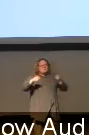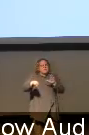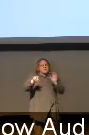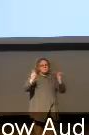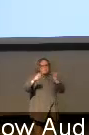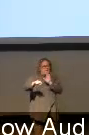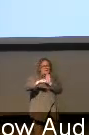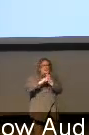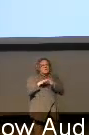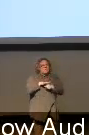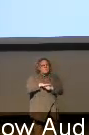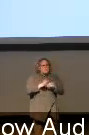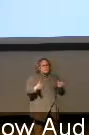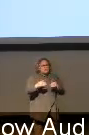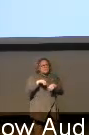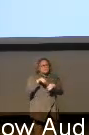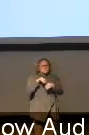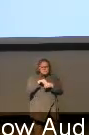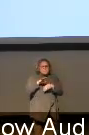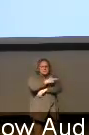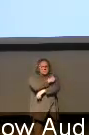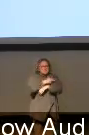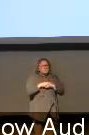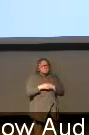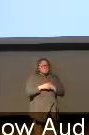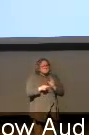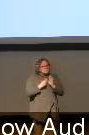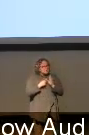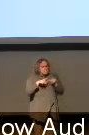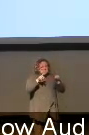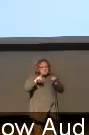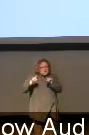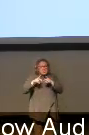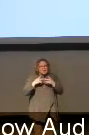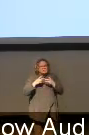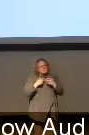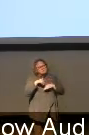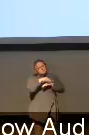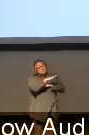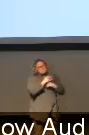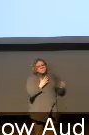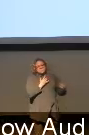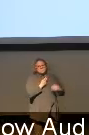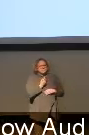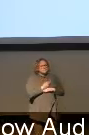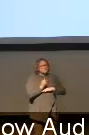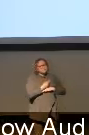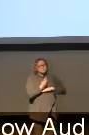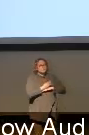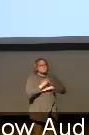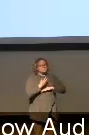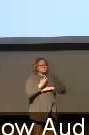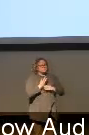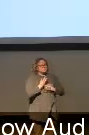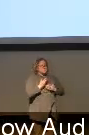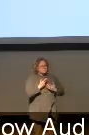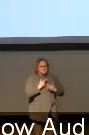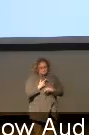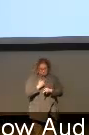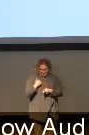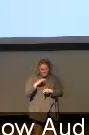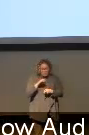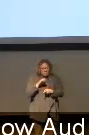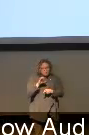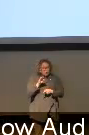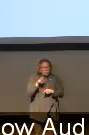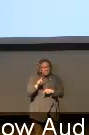early days. Tests would take 1, 2, sometimes 3 days to come back, and you never knew if the person in front of you really had the